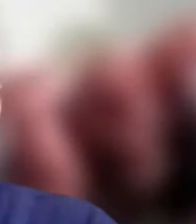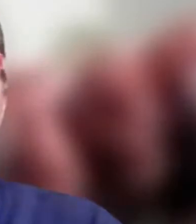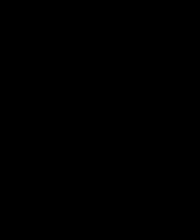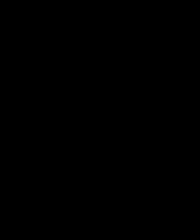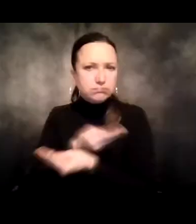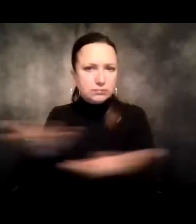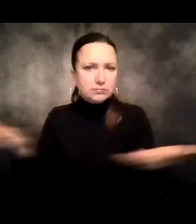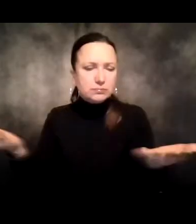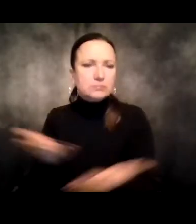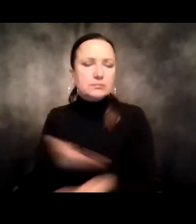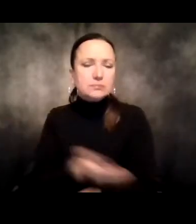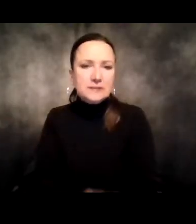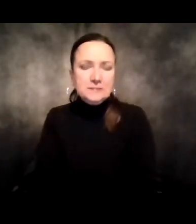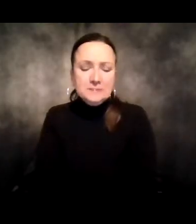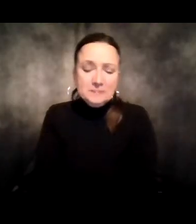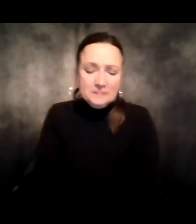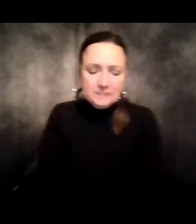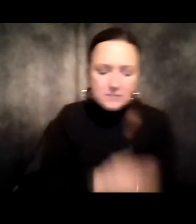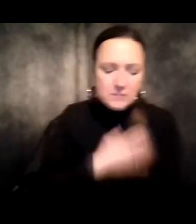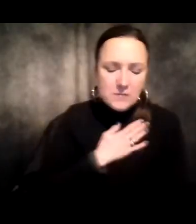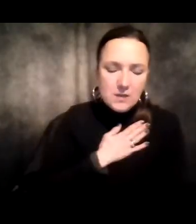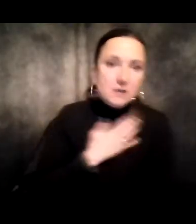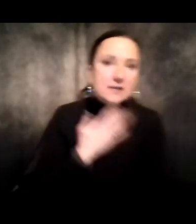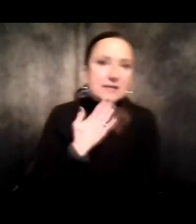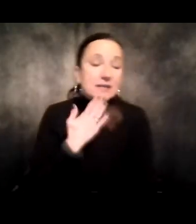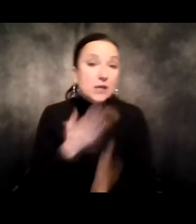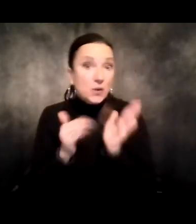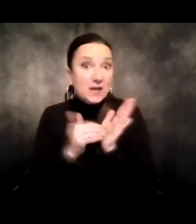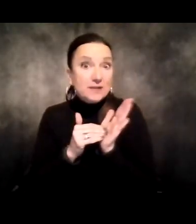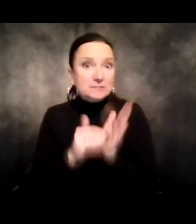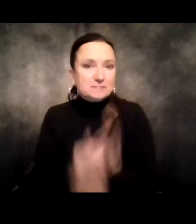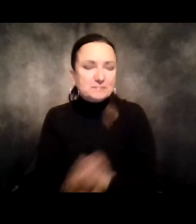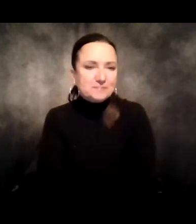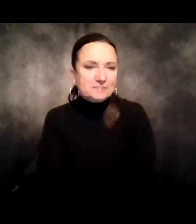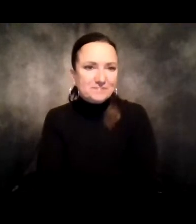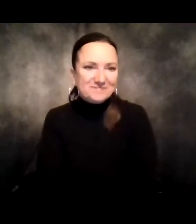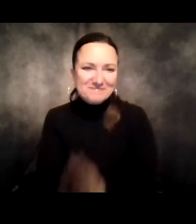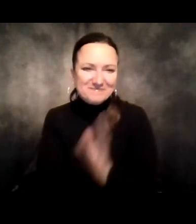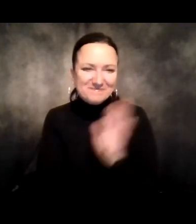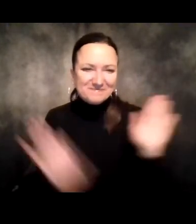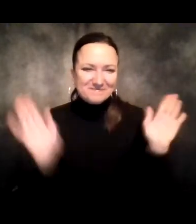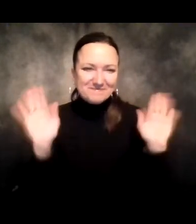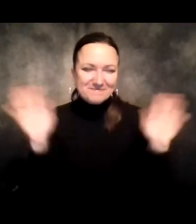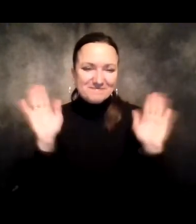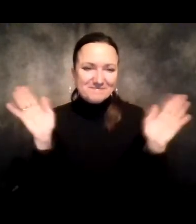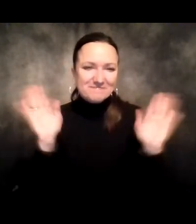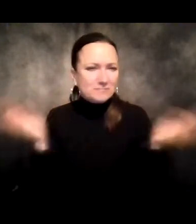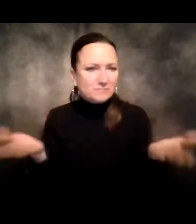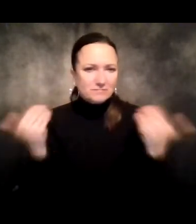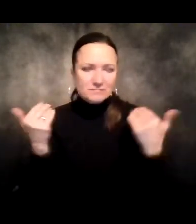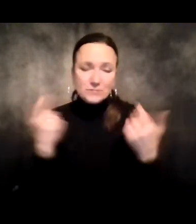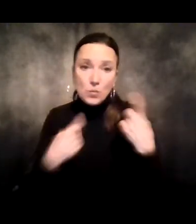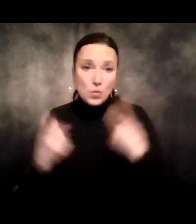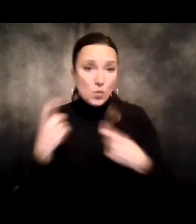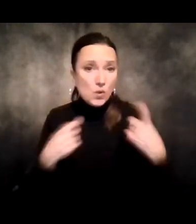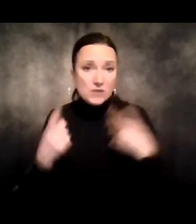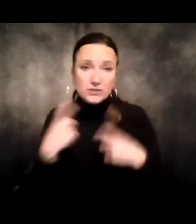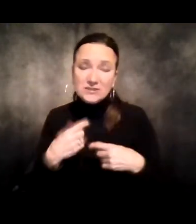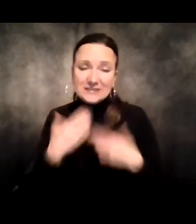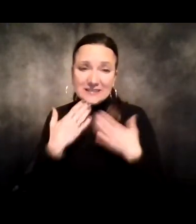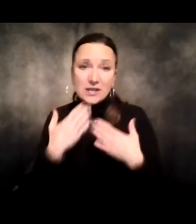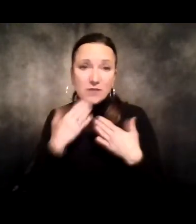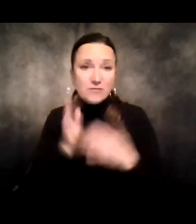public. And thank you again for coming out. Sure. Thank you all. Feel free to give us any questions, and thank you for having